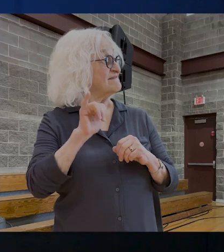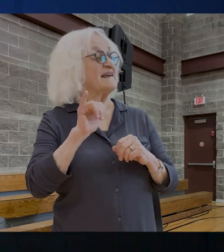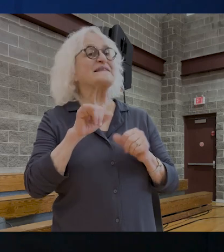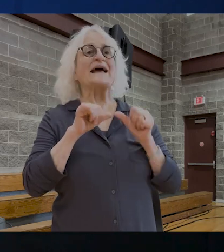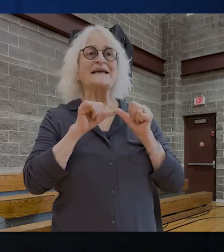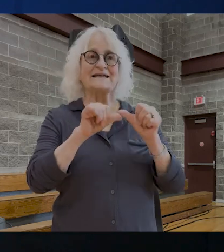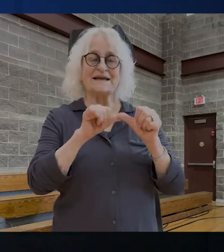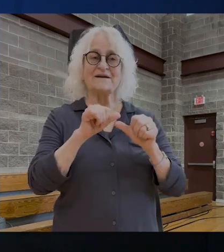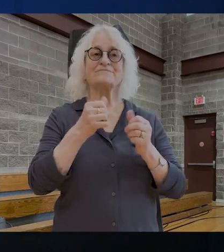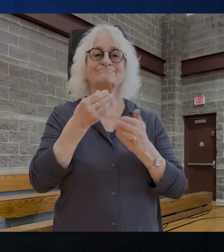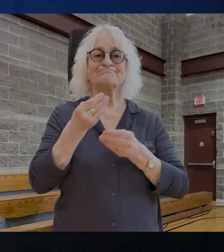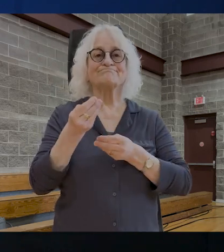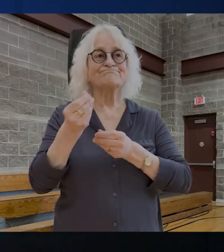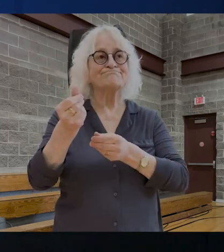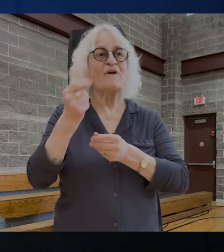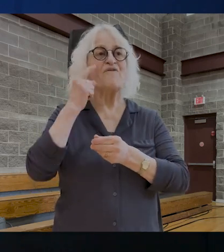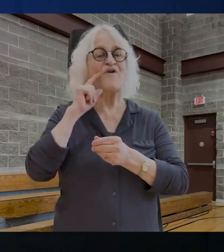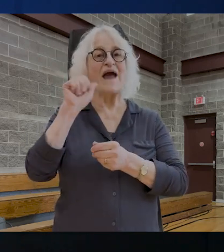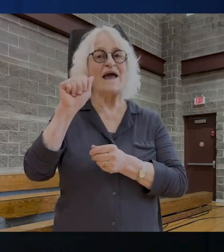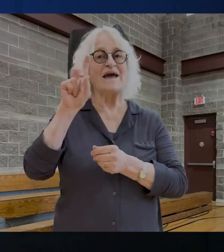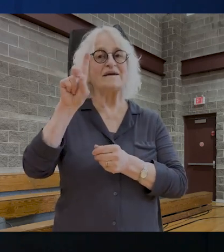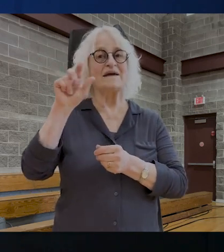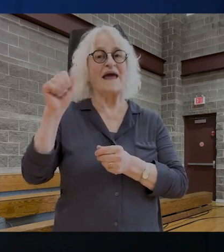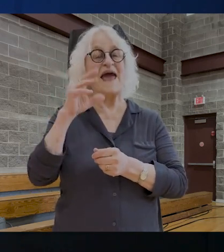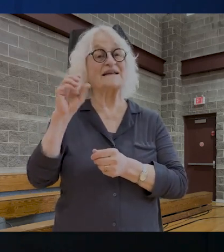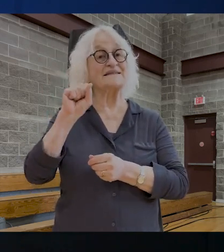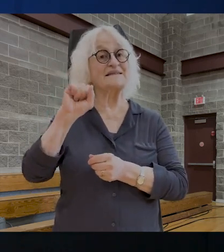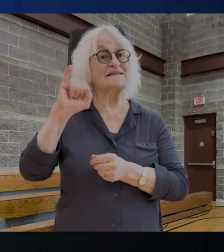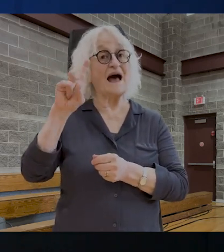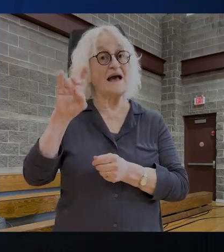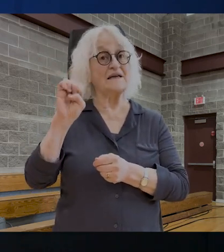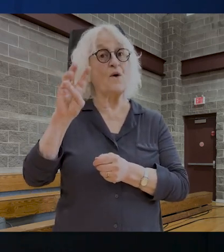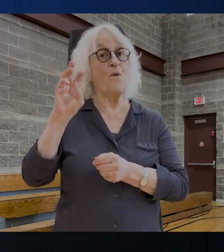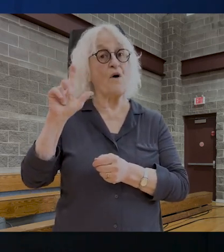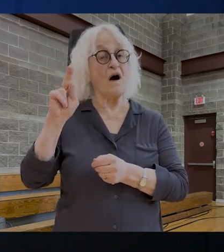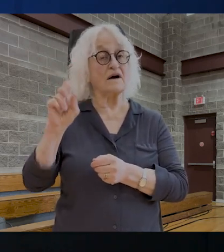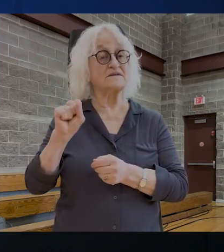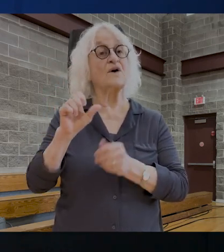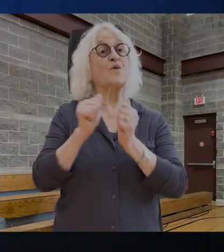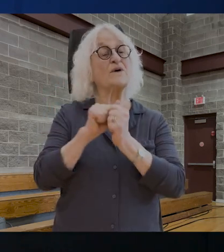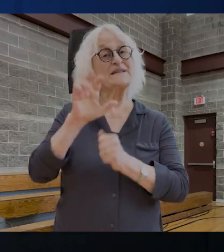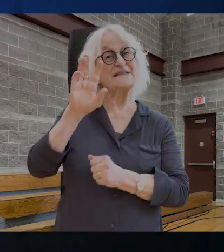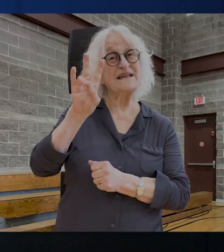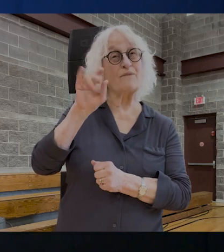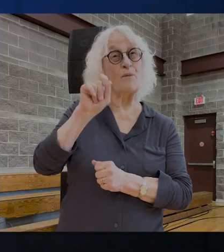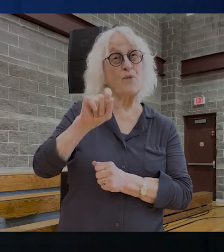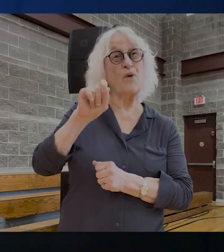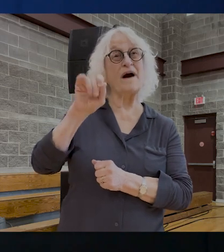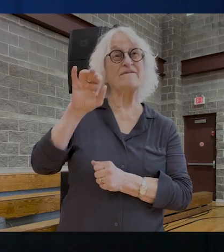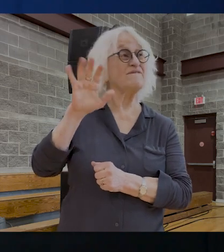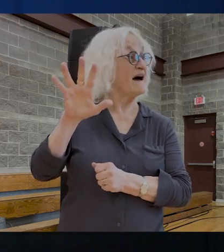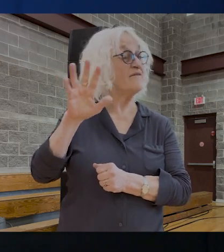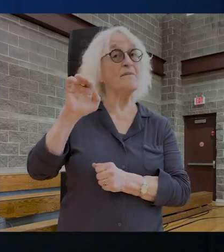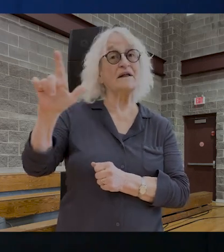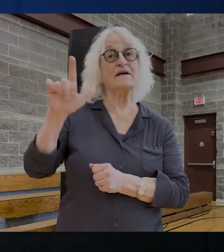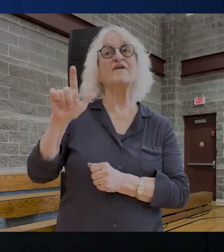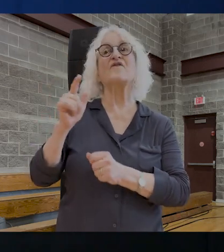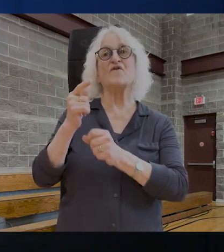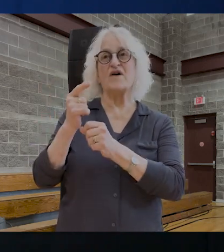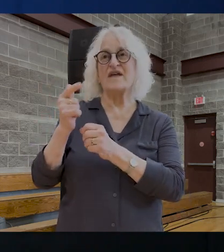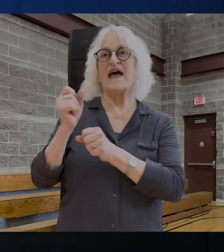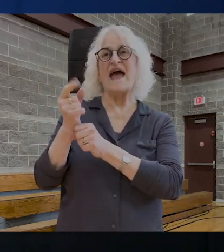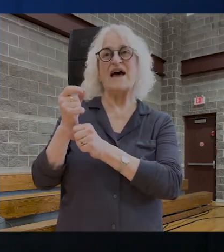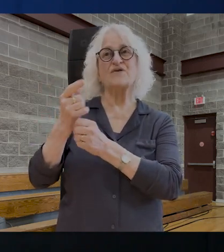fund sidewalks and ADA improvements for sidewalks with $7.5 million of annual funding from the GEO